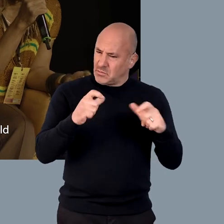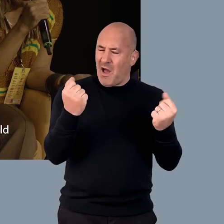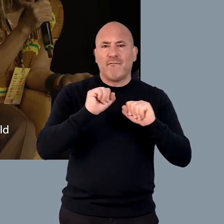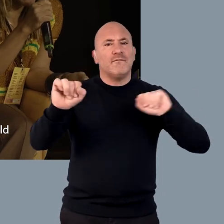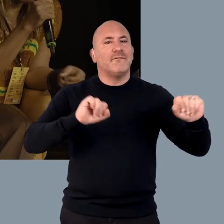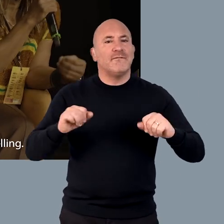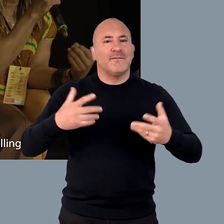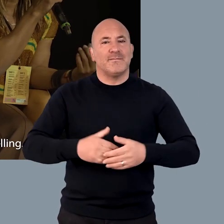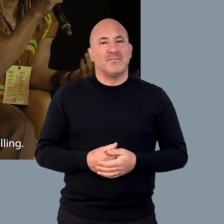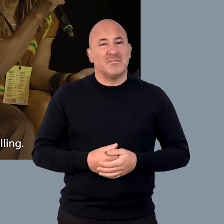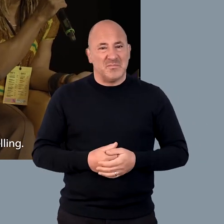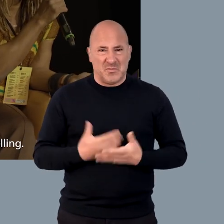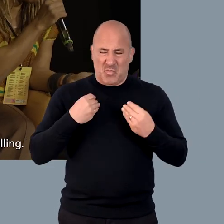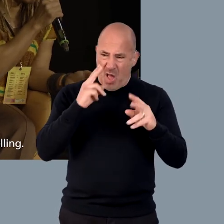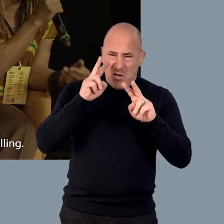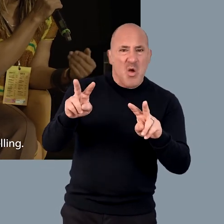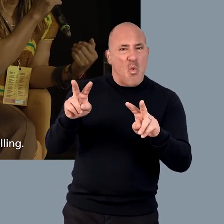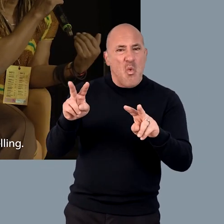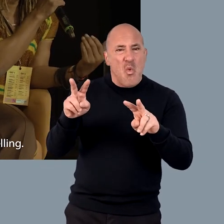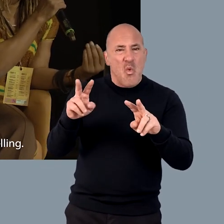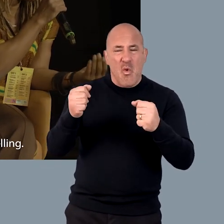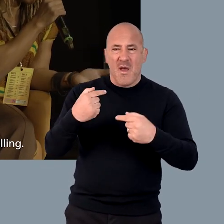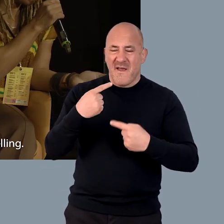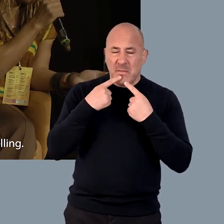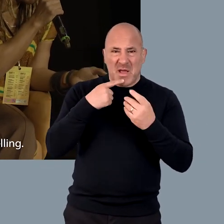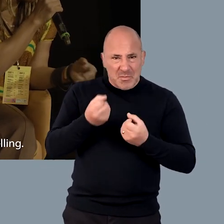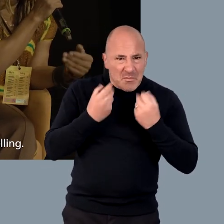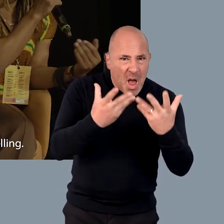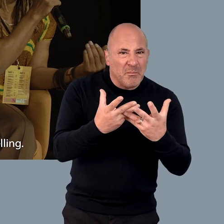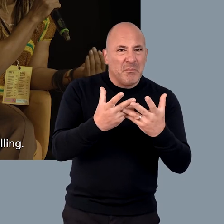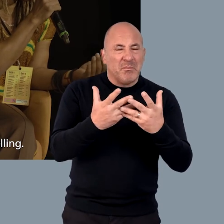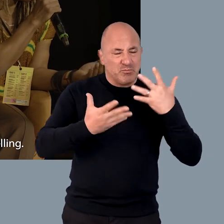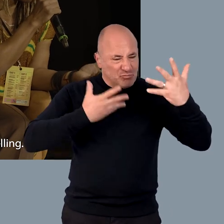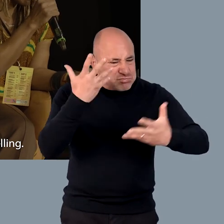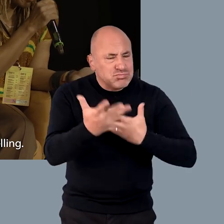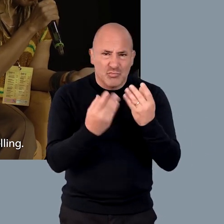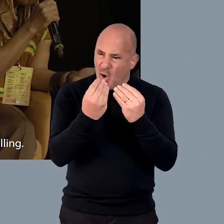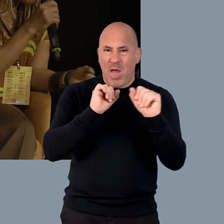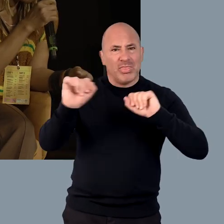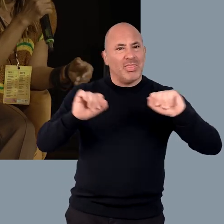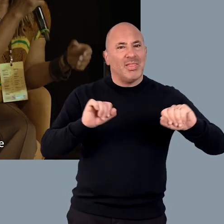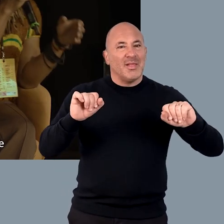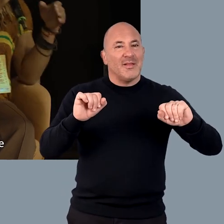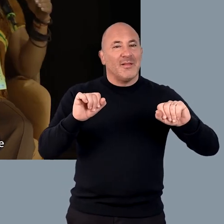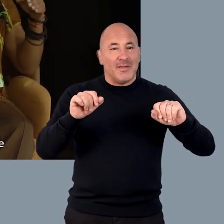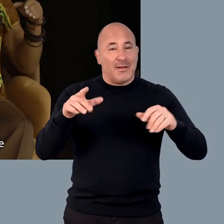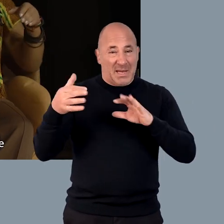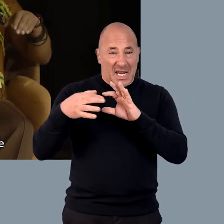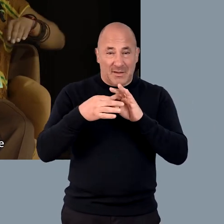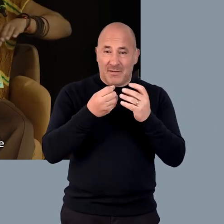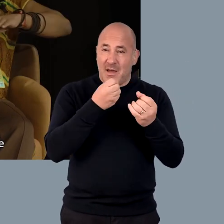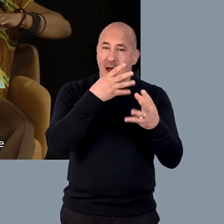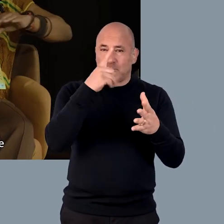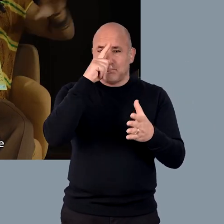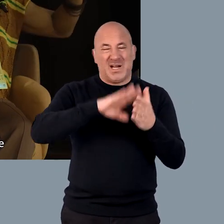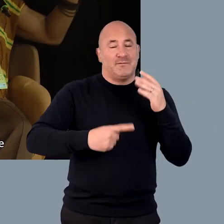something to say. They will have a face worth seeing, a voice worth hearing, and a story worth telling. And that has led